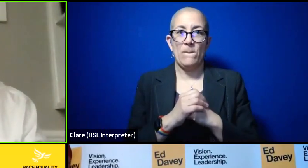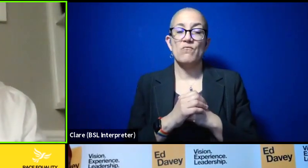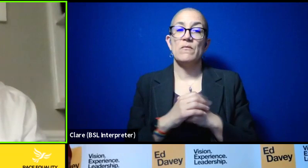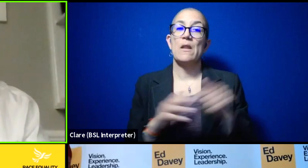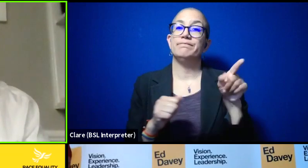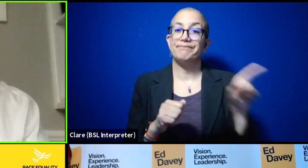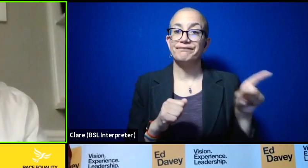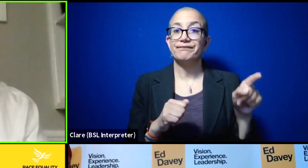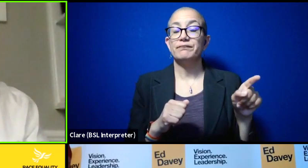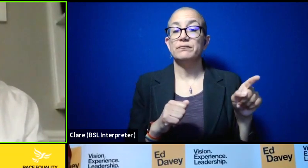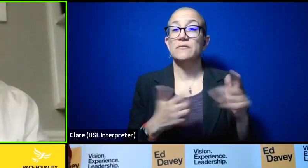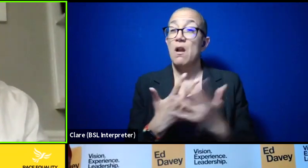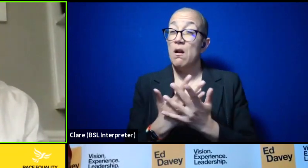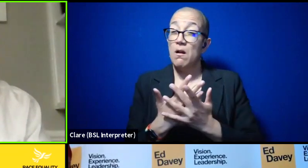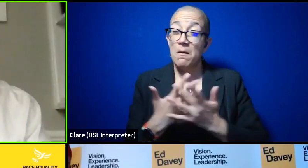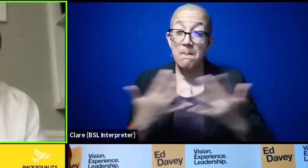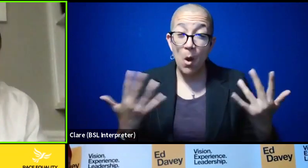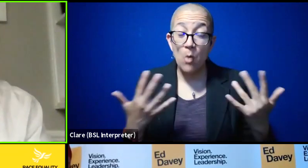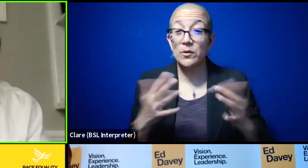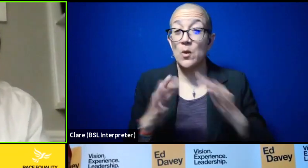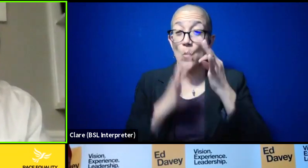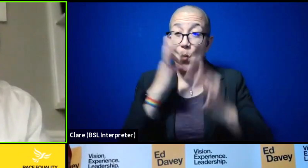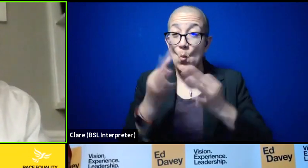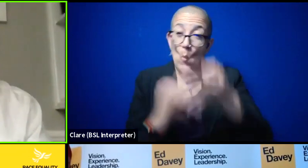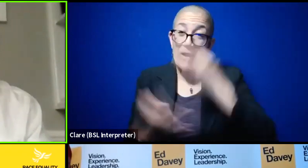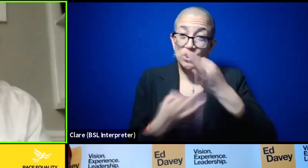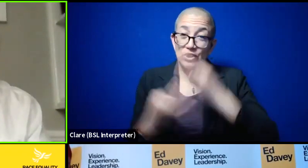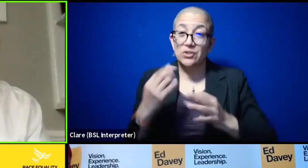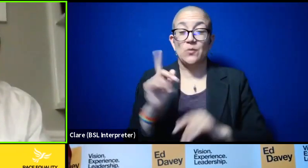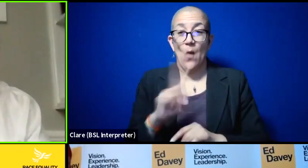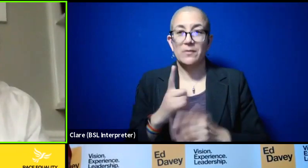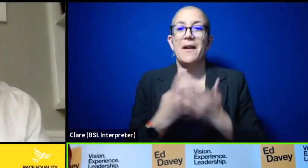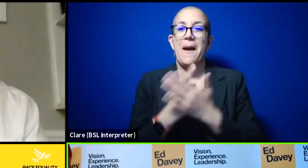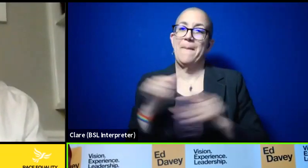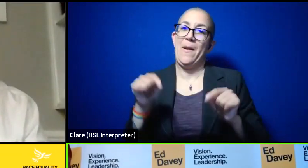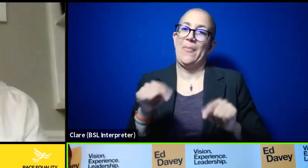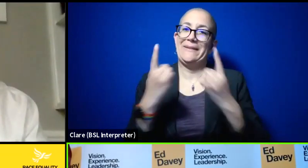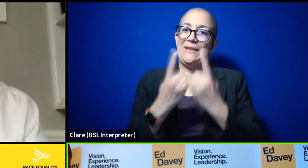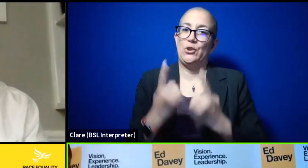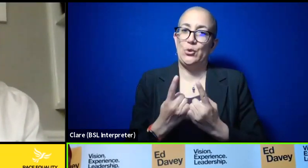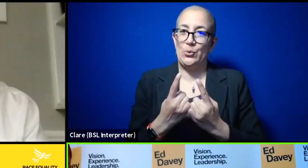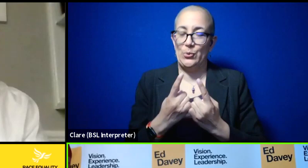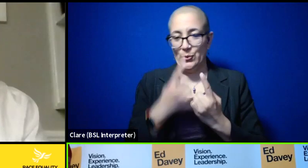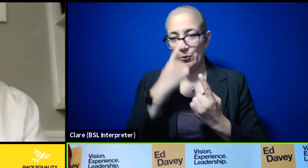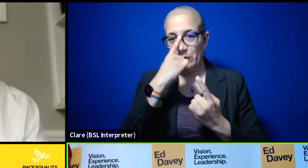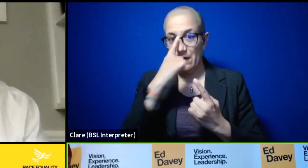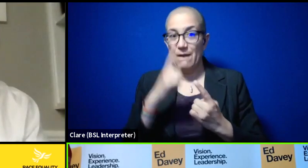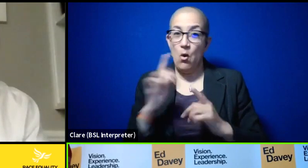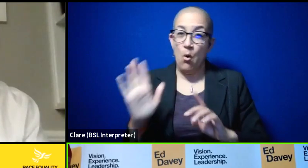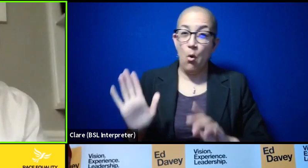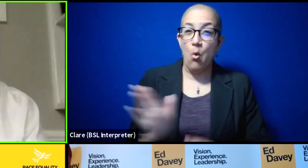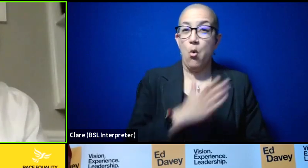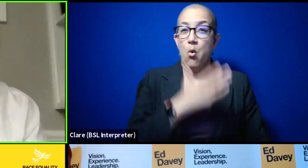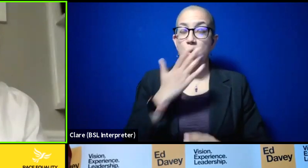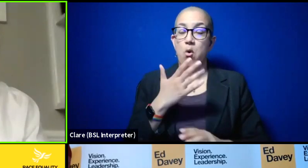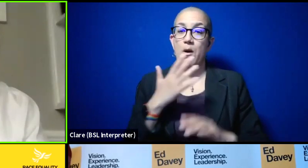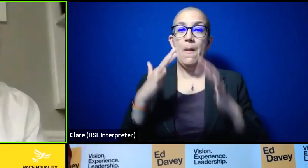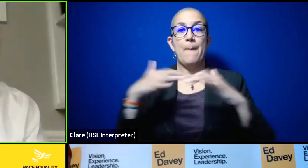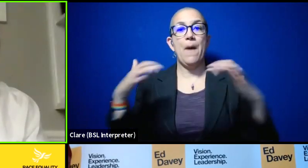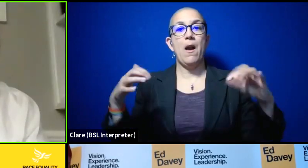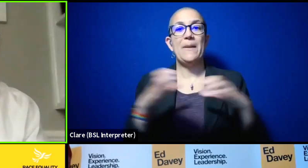had for this hustings were about this issue in terms of all of the Parliamentary Party always says the